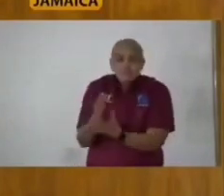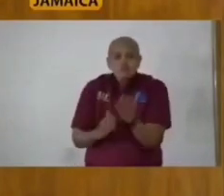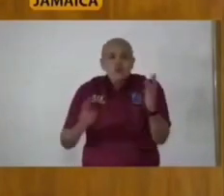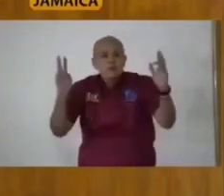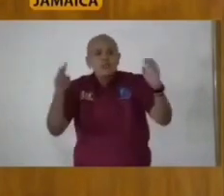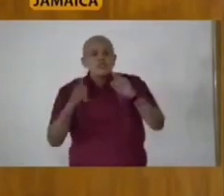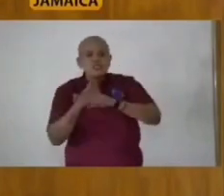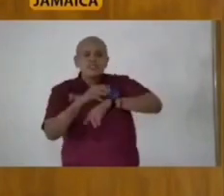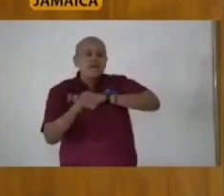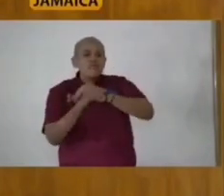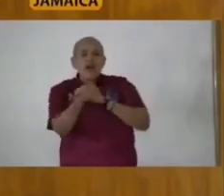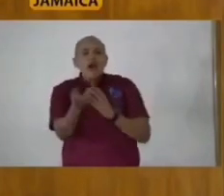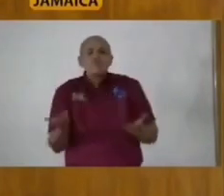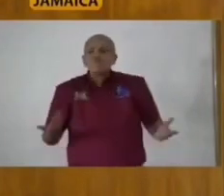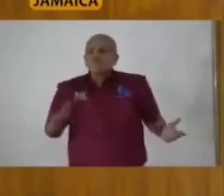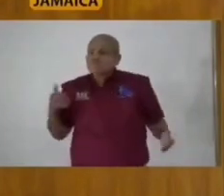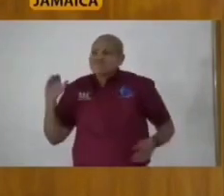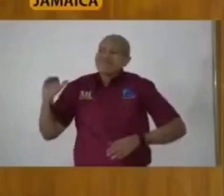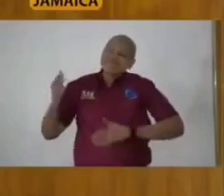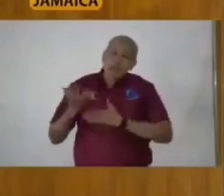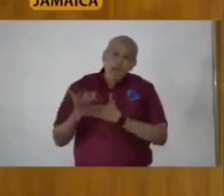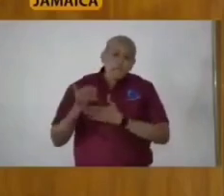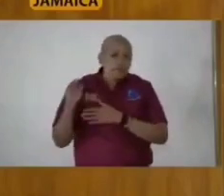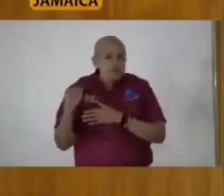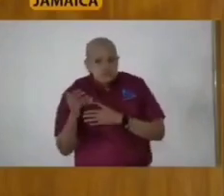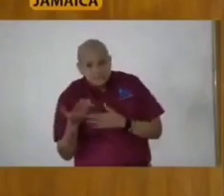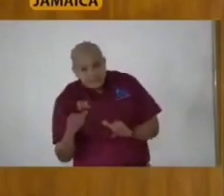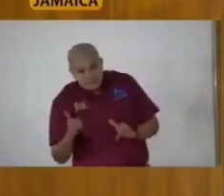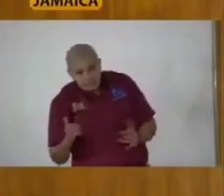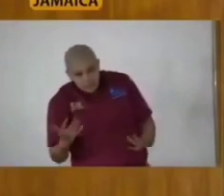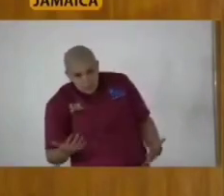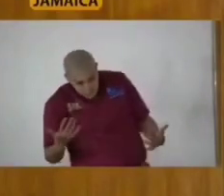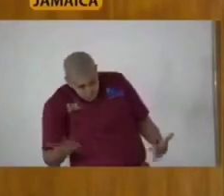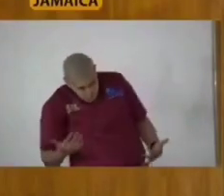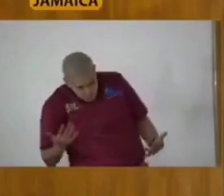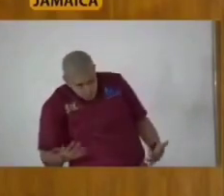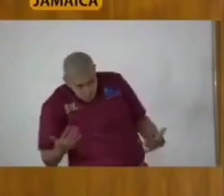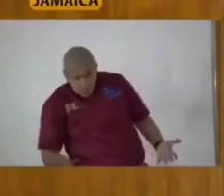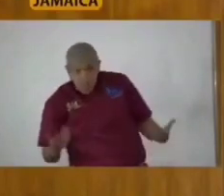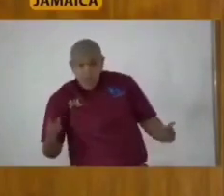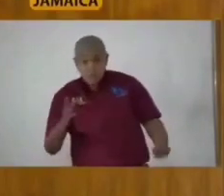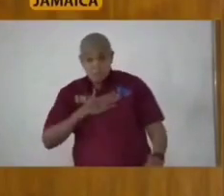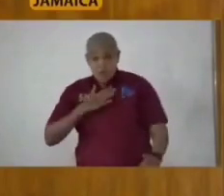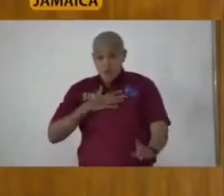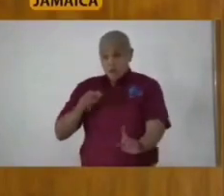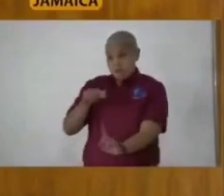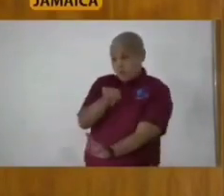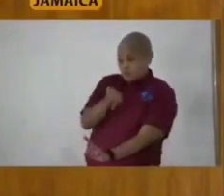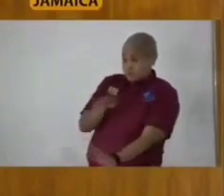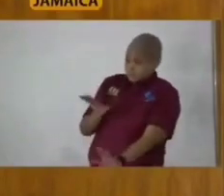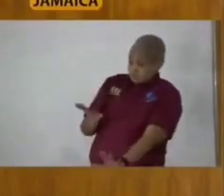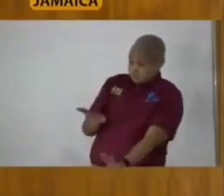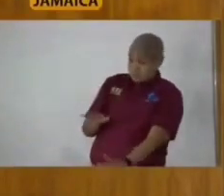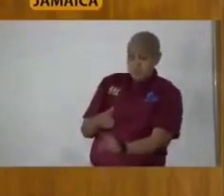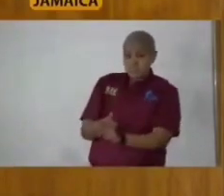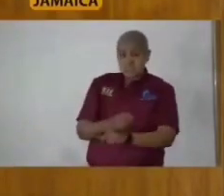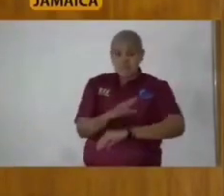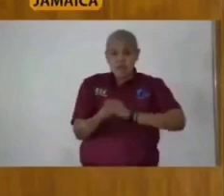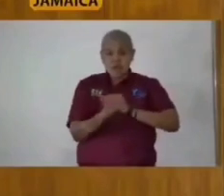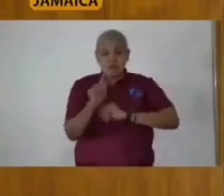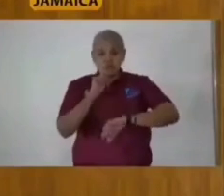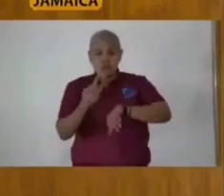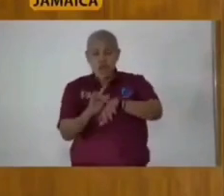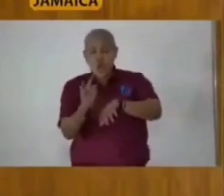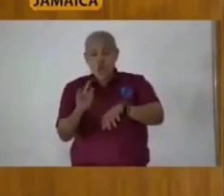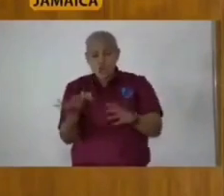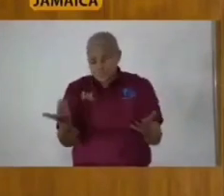are subject to appeals, which are pending. In my view, it is very early